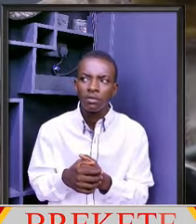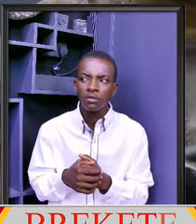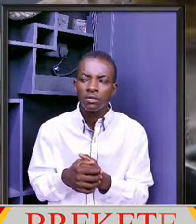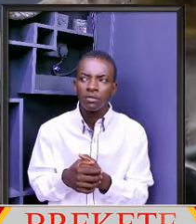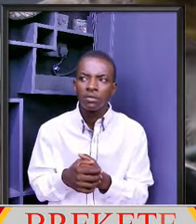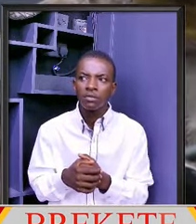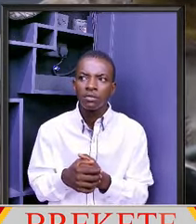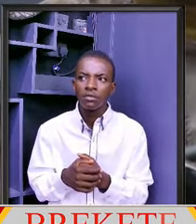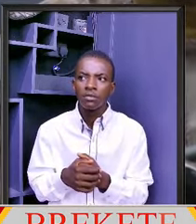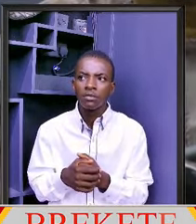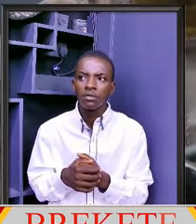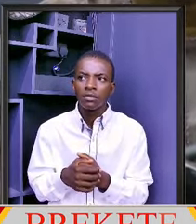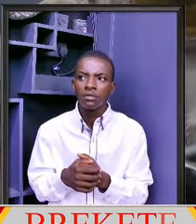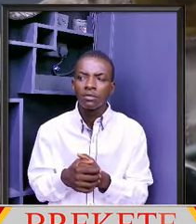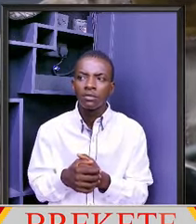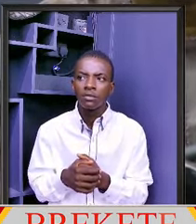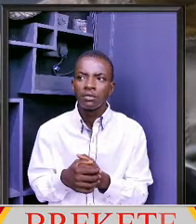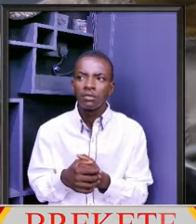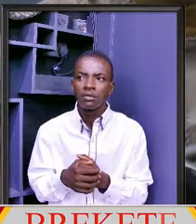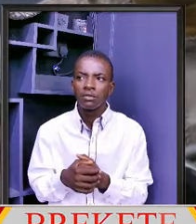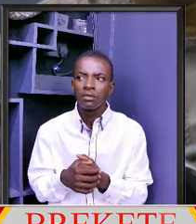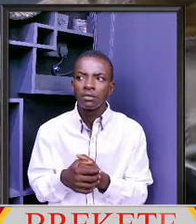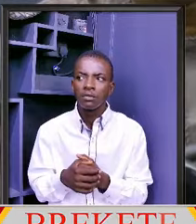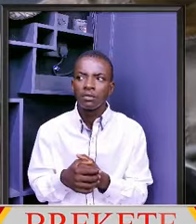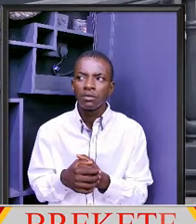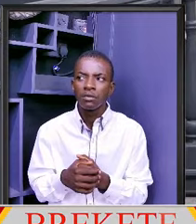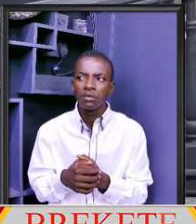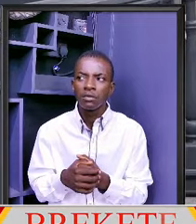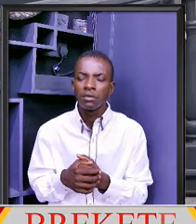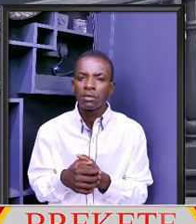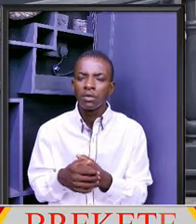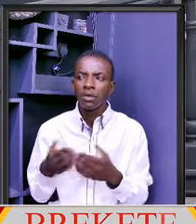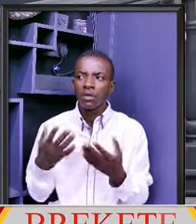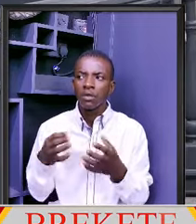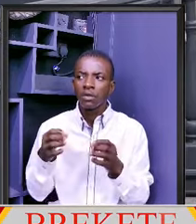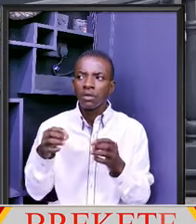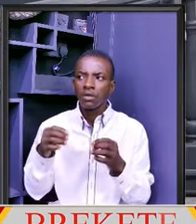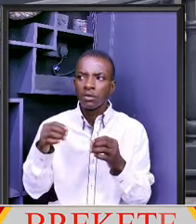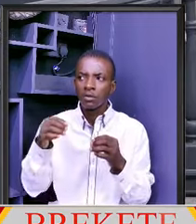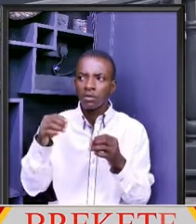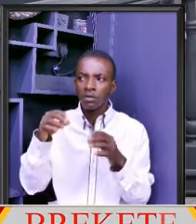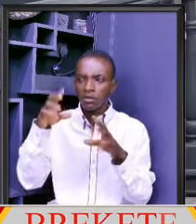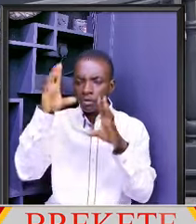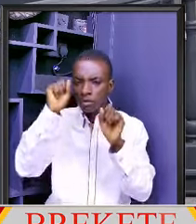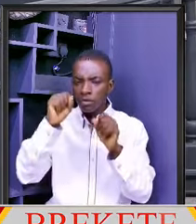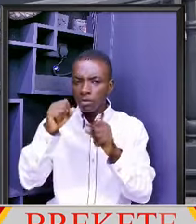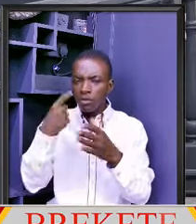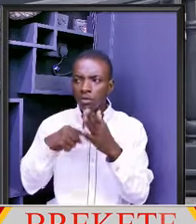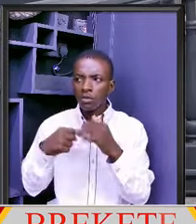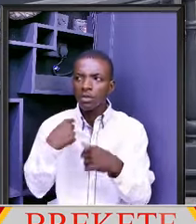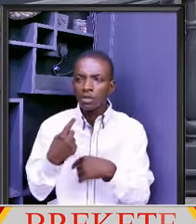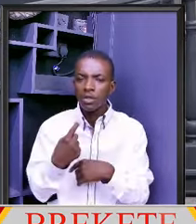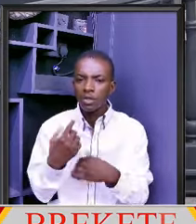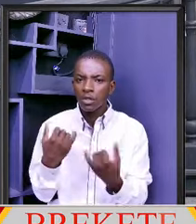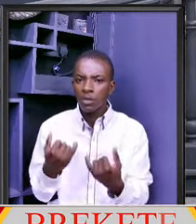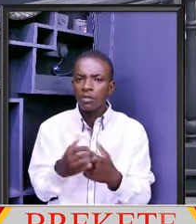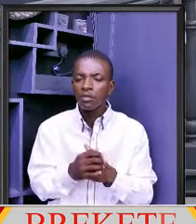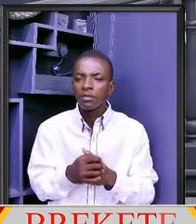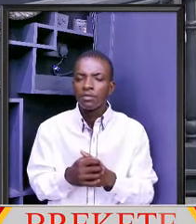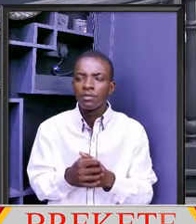Give Meduguri, make we hear from Meduguri. I wanted to say something. Okay. Sir, like what you're saying